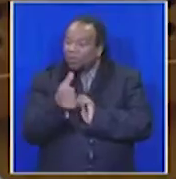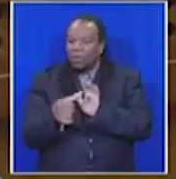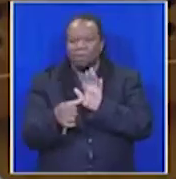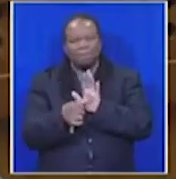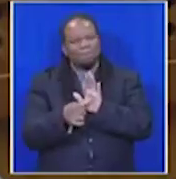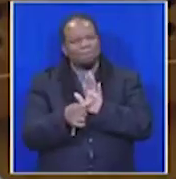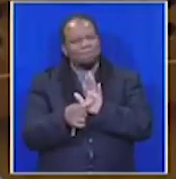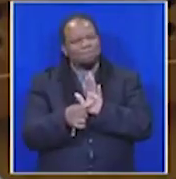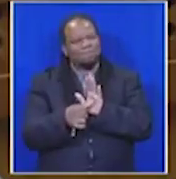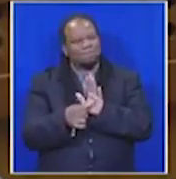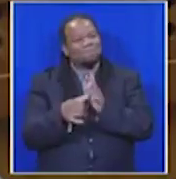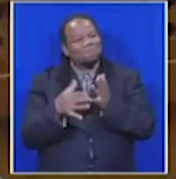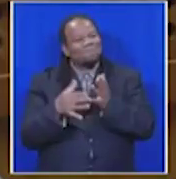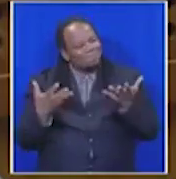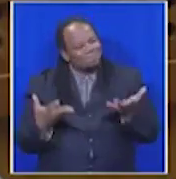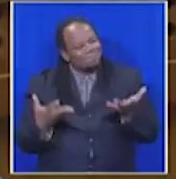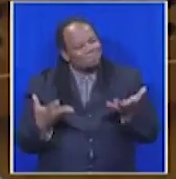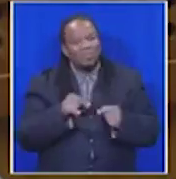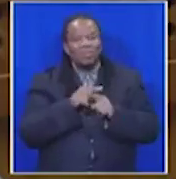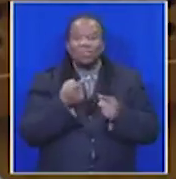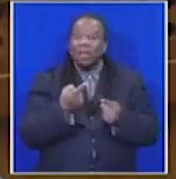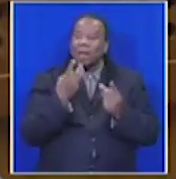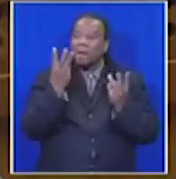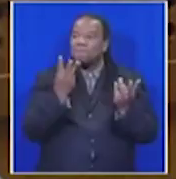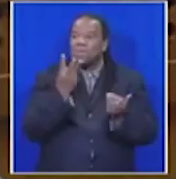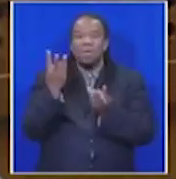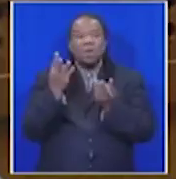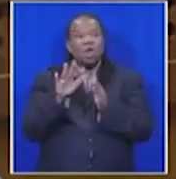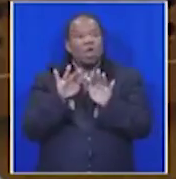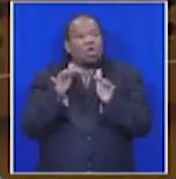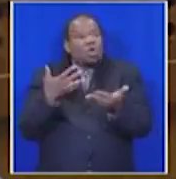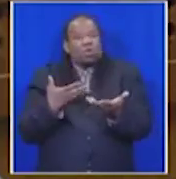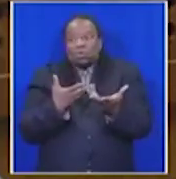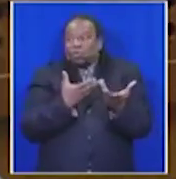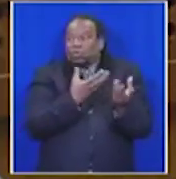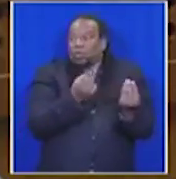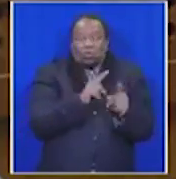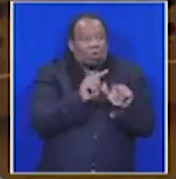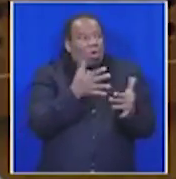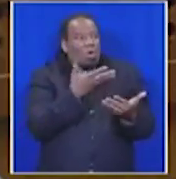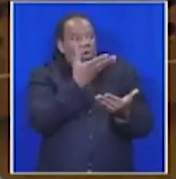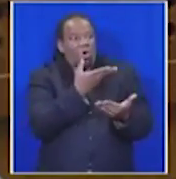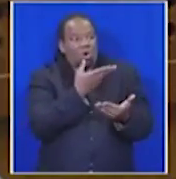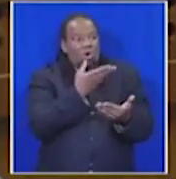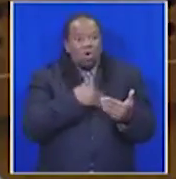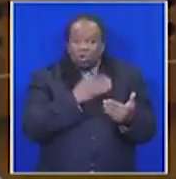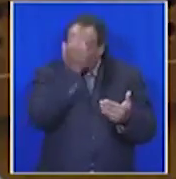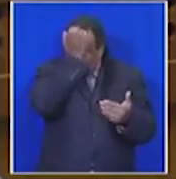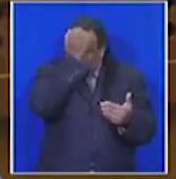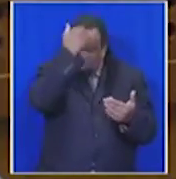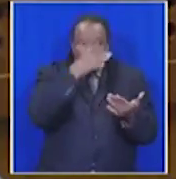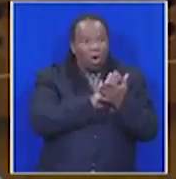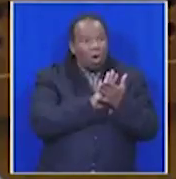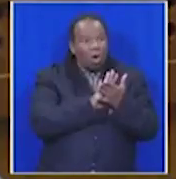of the notion that South Africans are subjects of an increasingly out-of-touch Jacob Zuma and his ANC cronies who rule from on